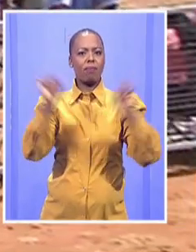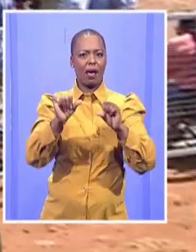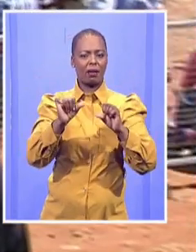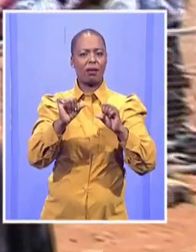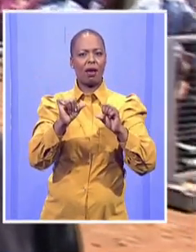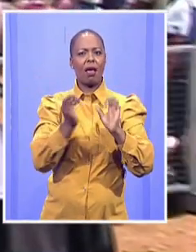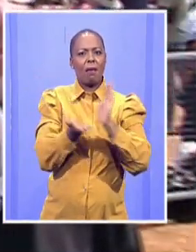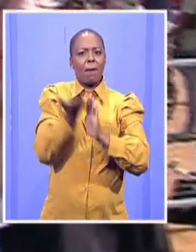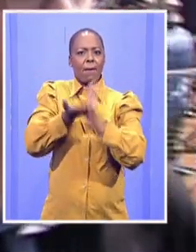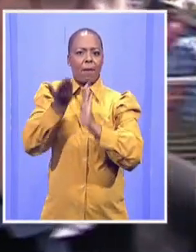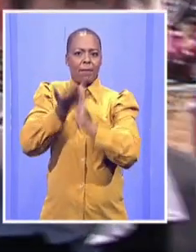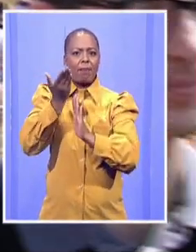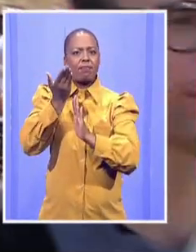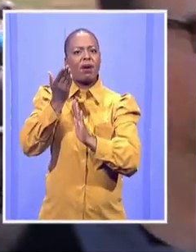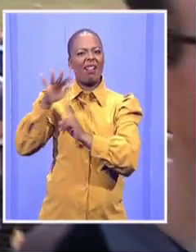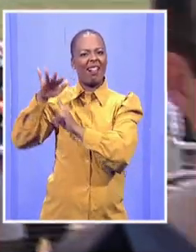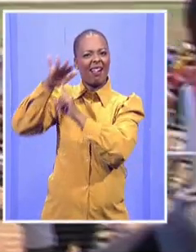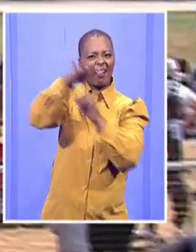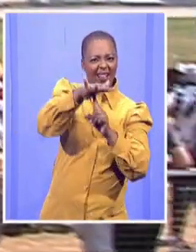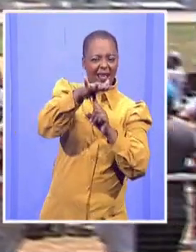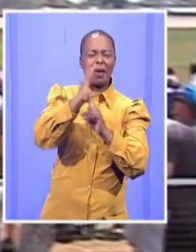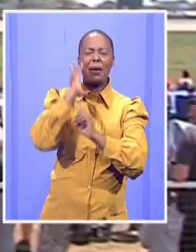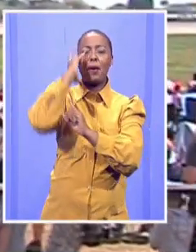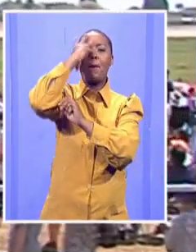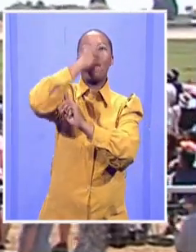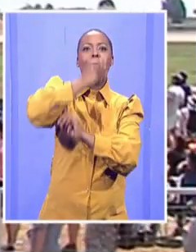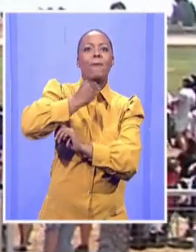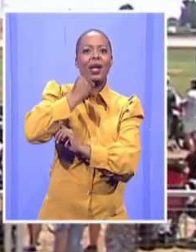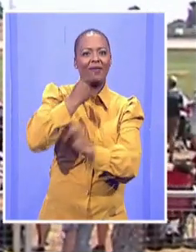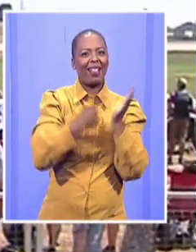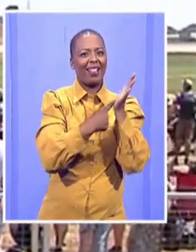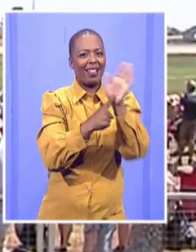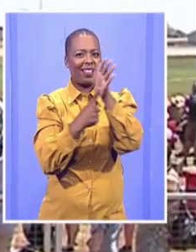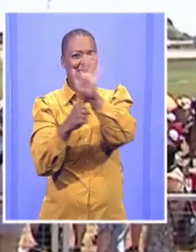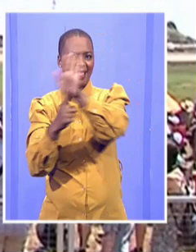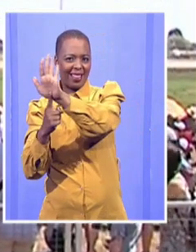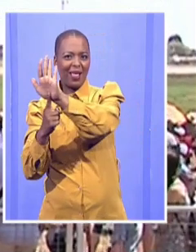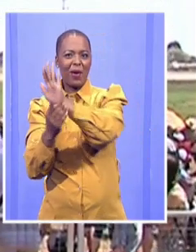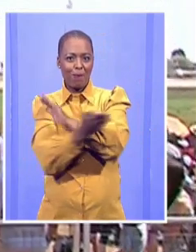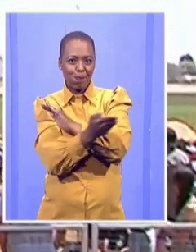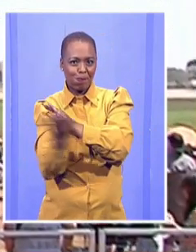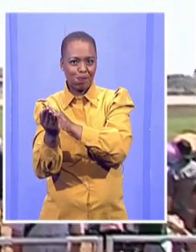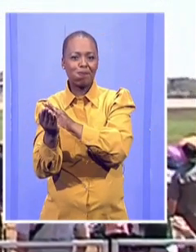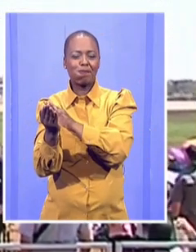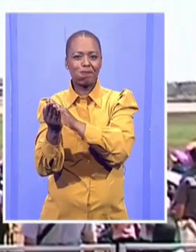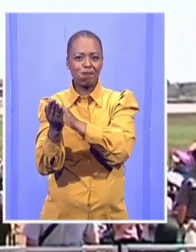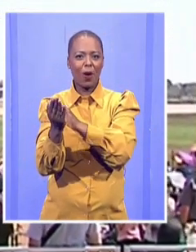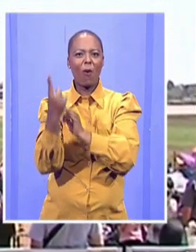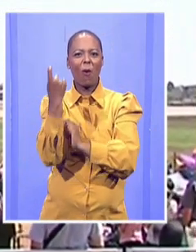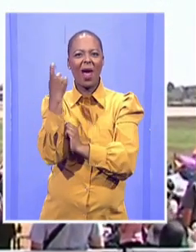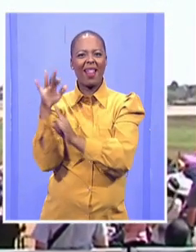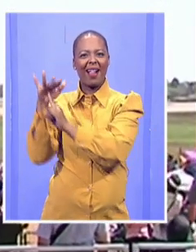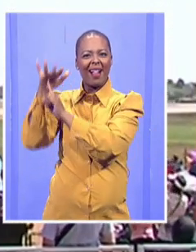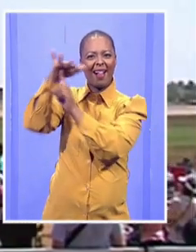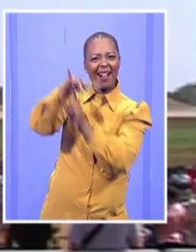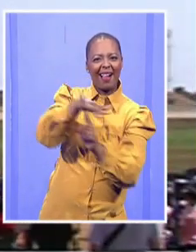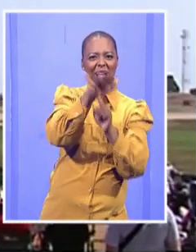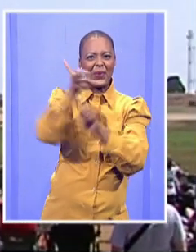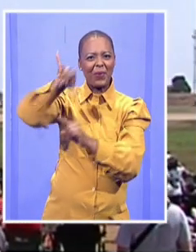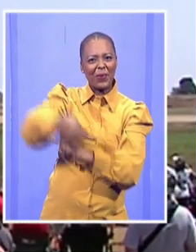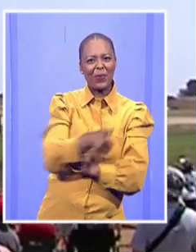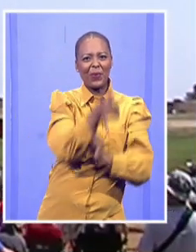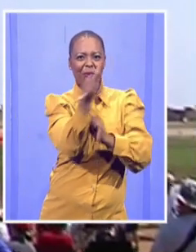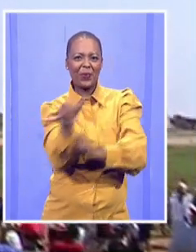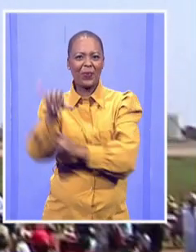latest visuals of these beautiful displays. As you can see, one of the aircrafts turning in circles